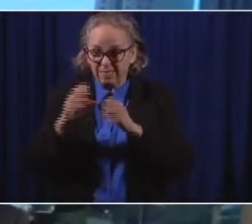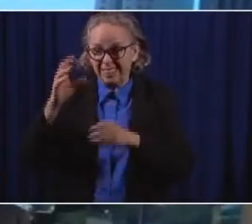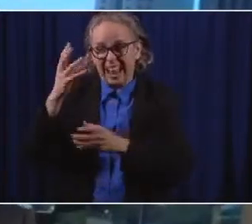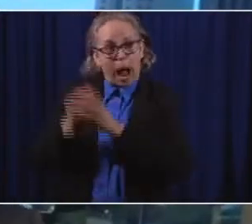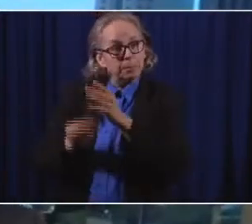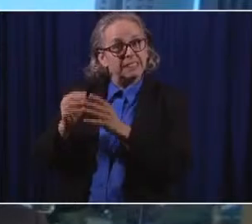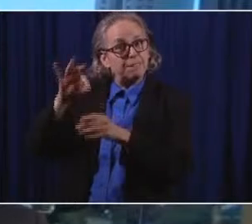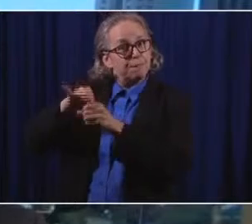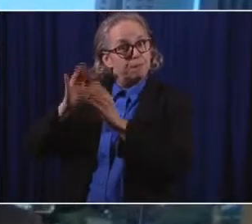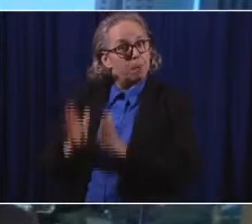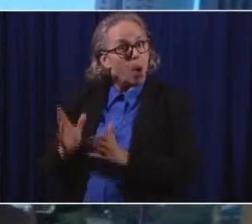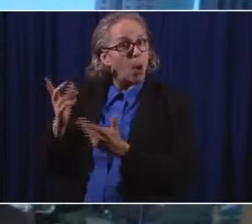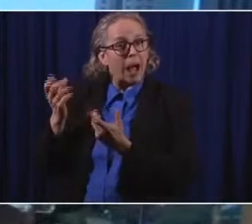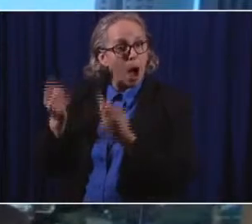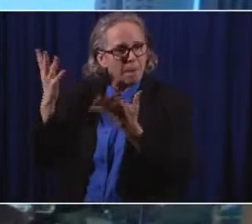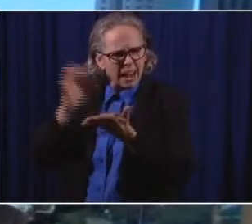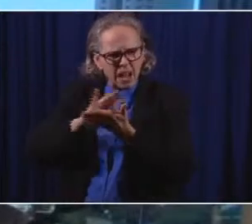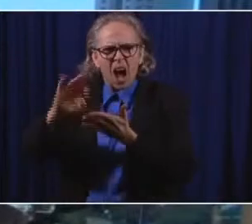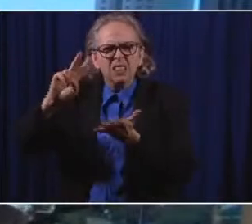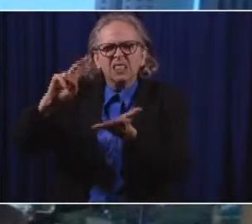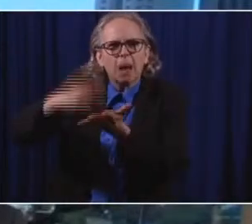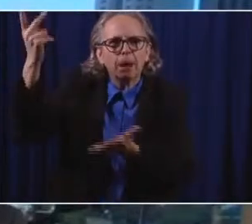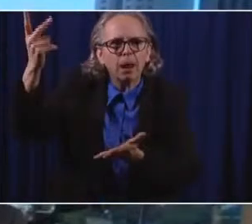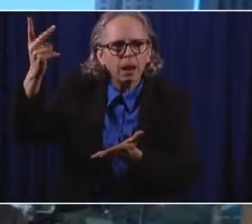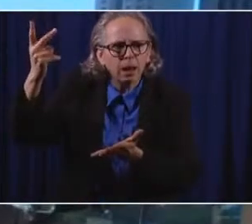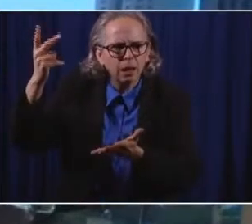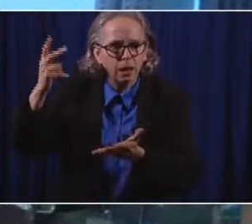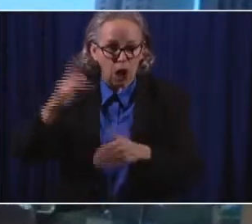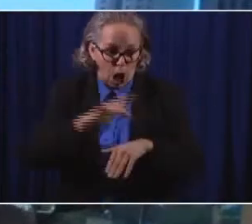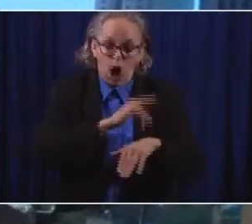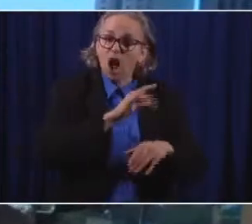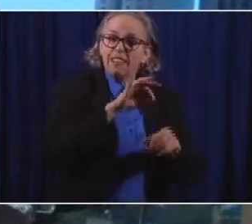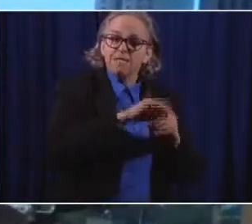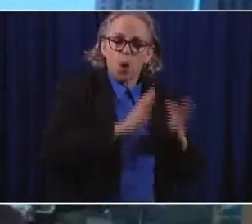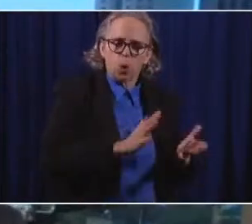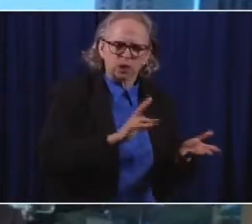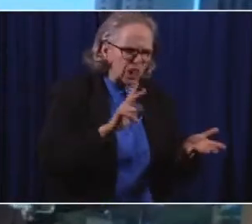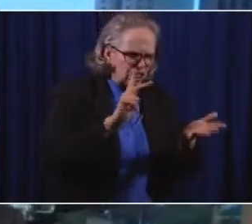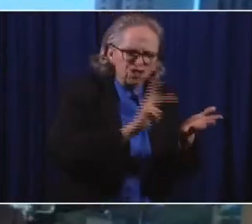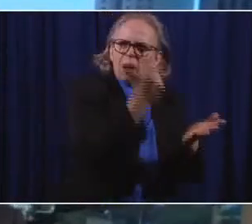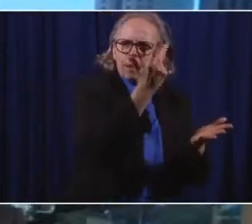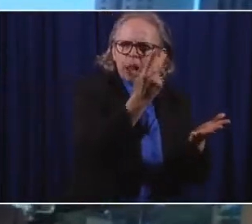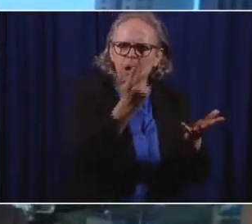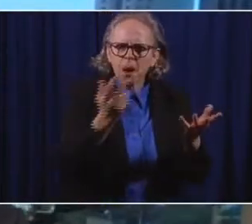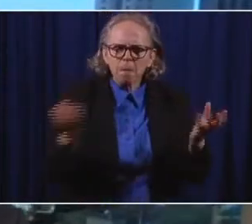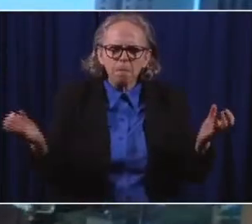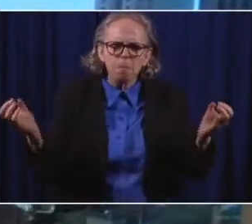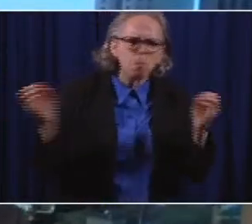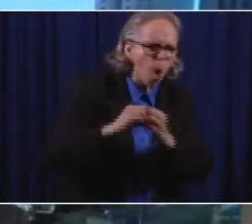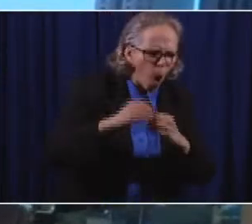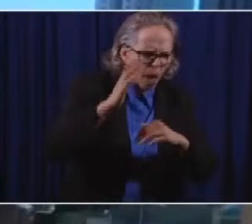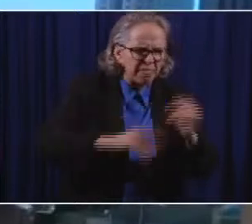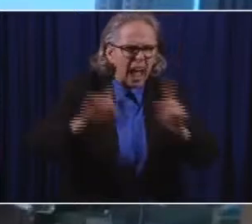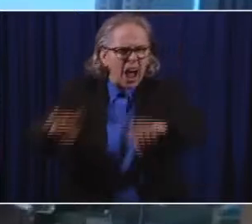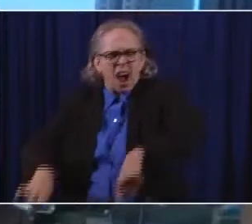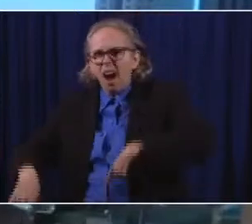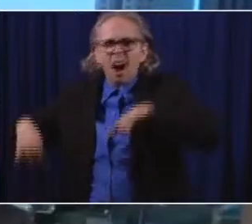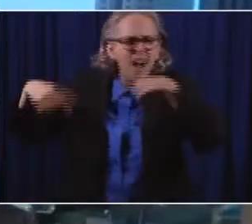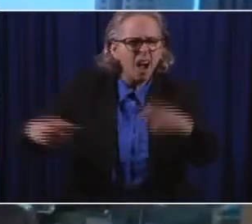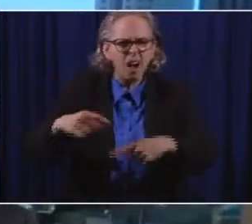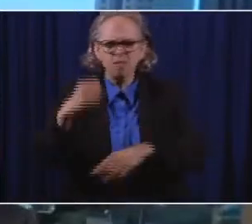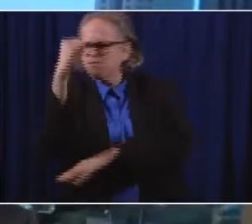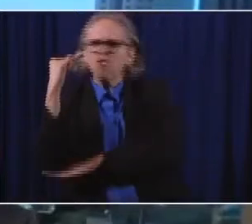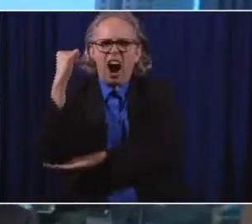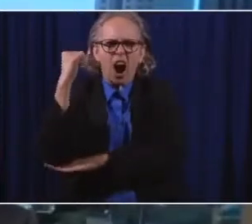we've seen it triple as far as early voting goes. And so by all accounts, this has been a very successful effort. And of course, we had to make sure that the right